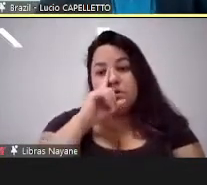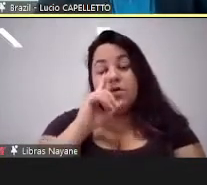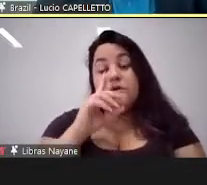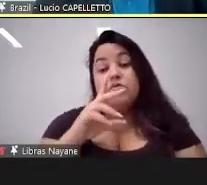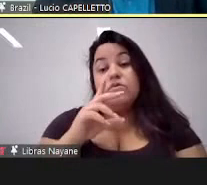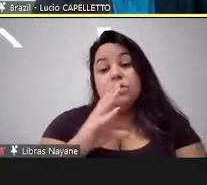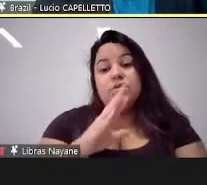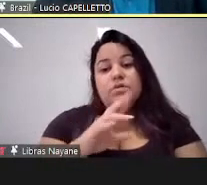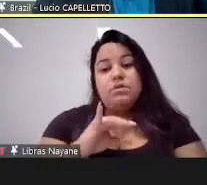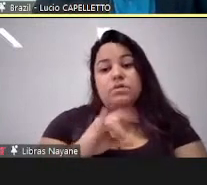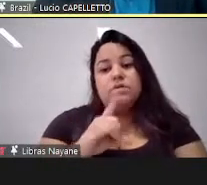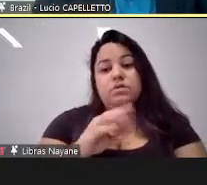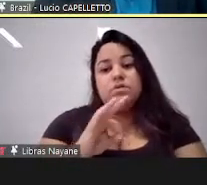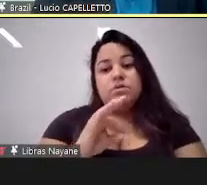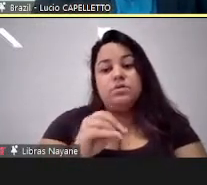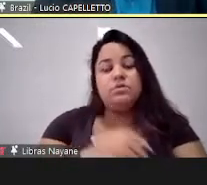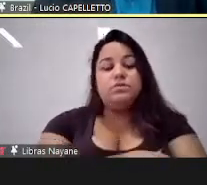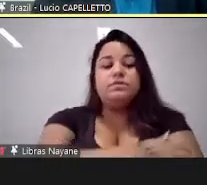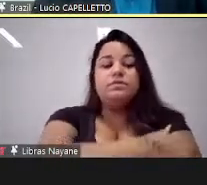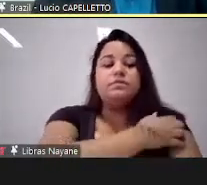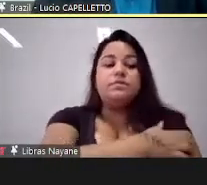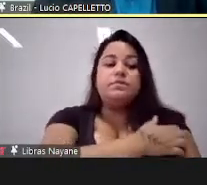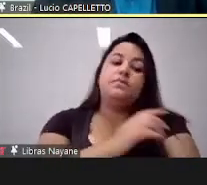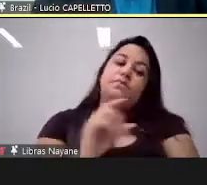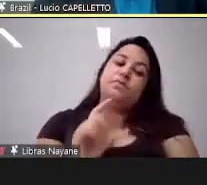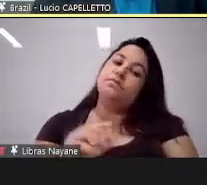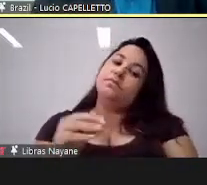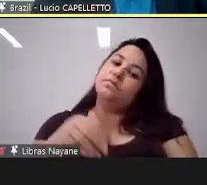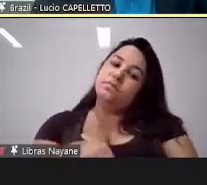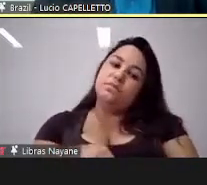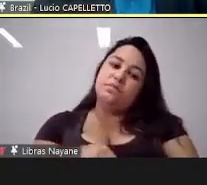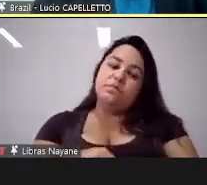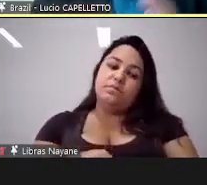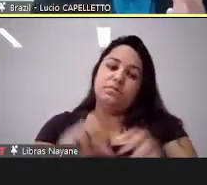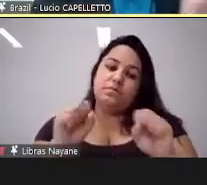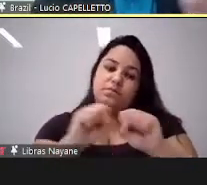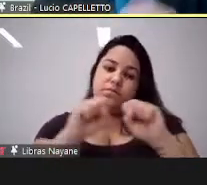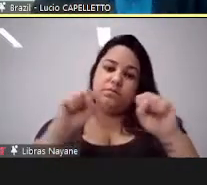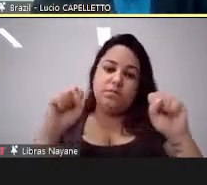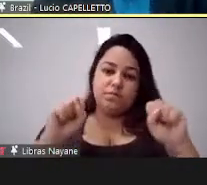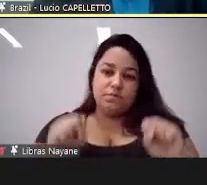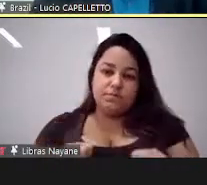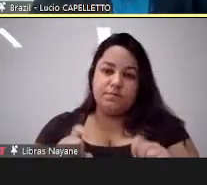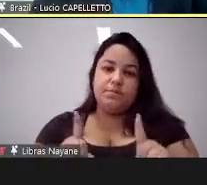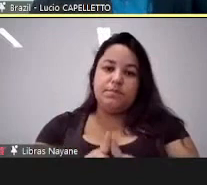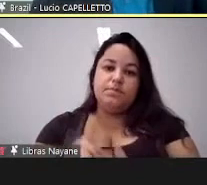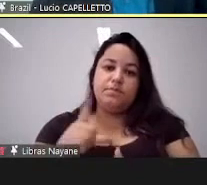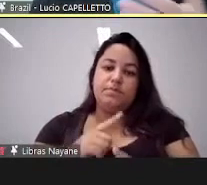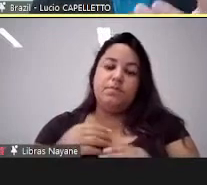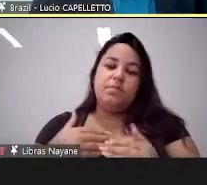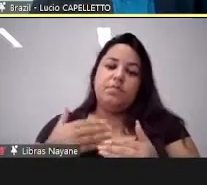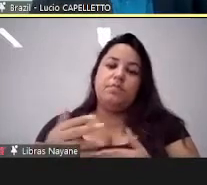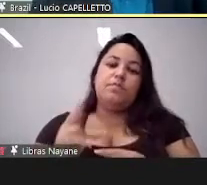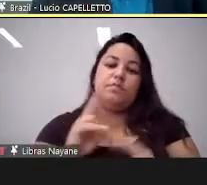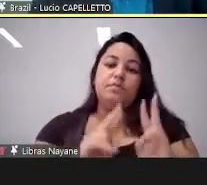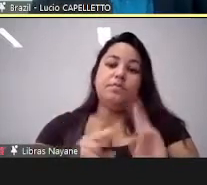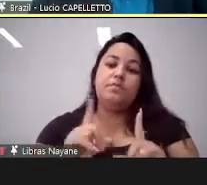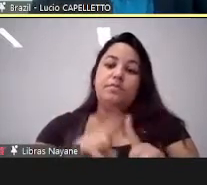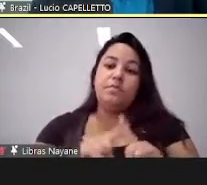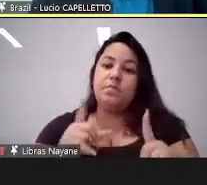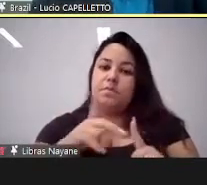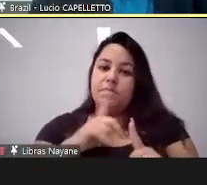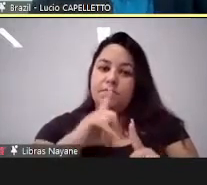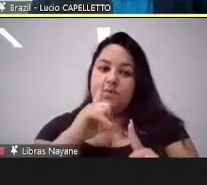the credit risk, still small within the system,